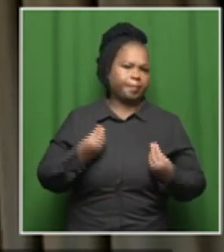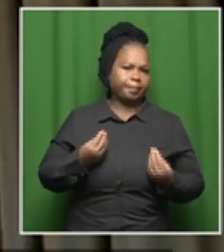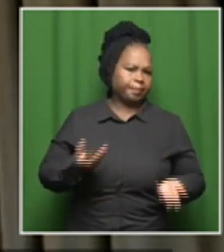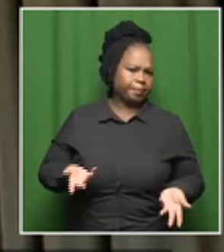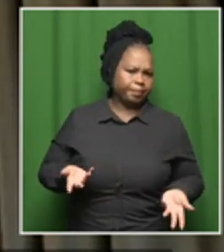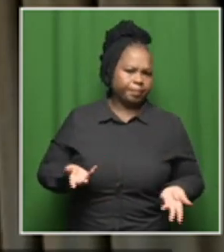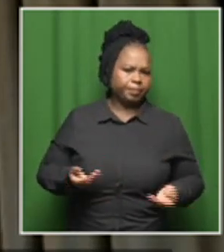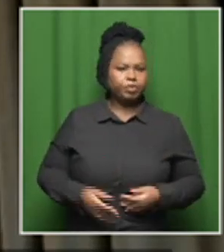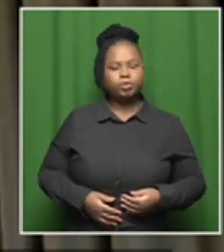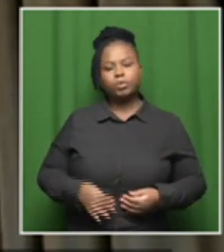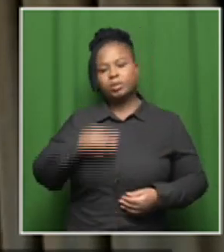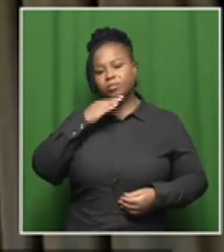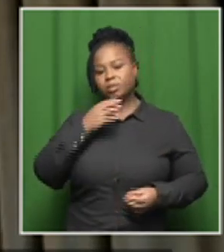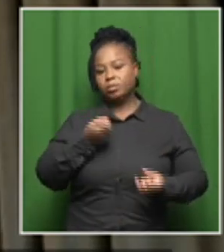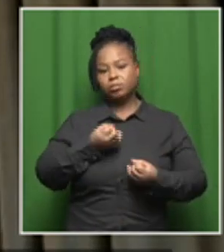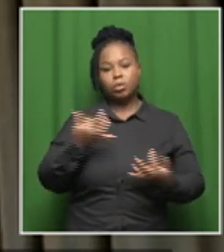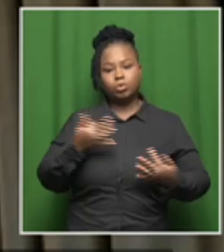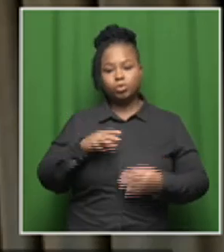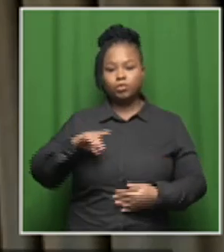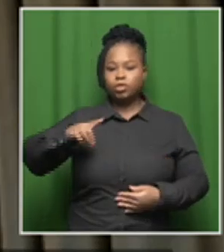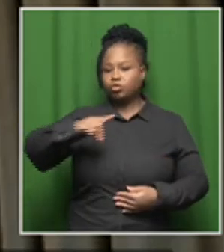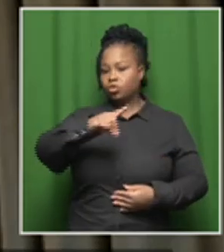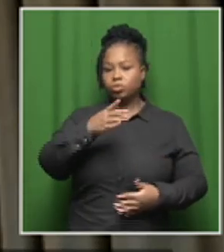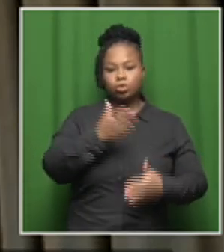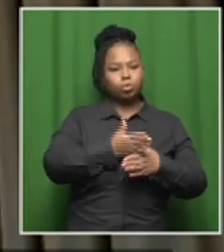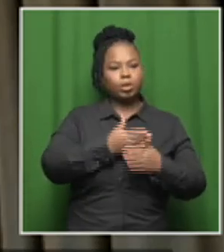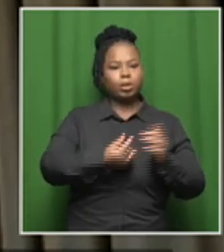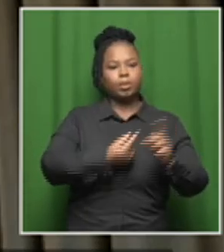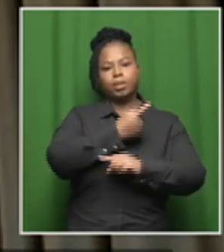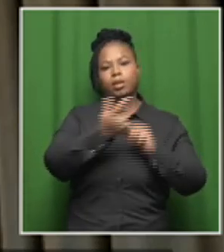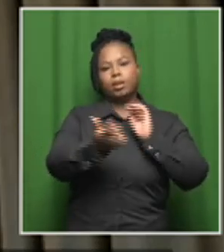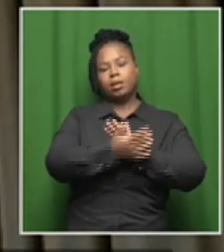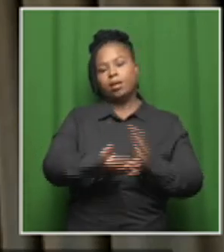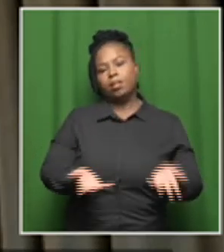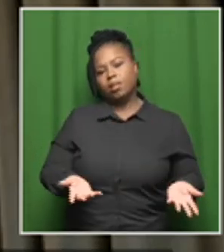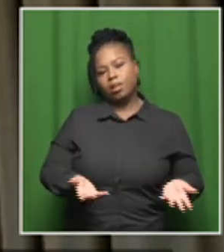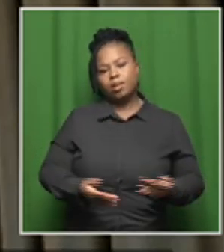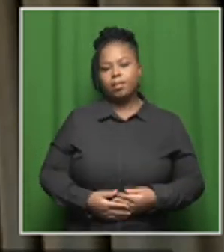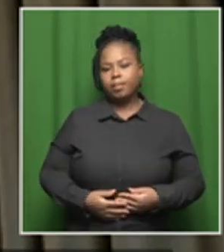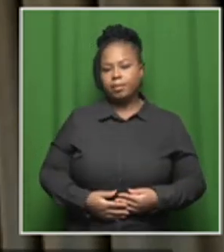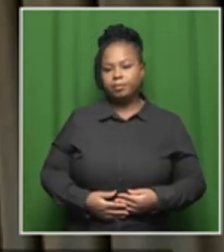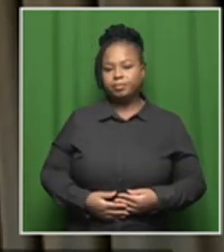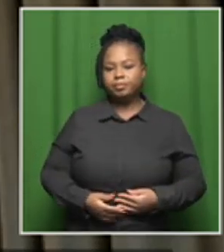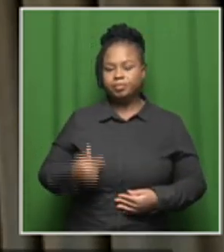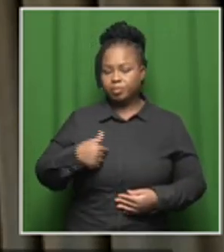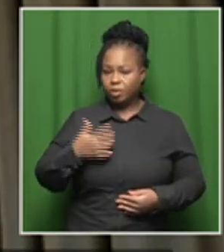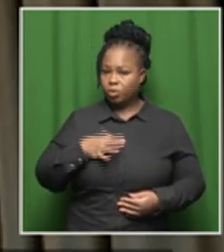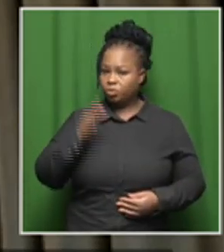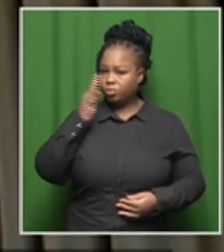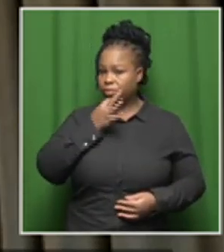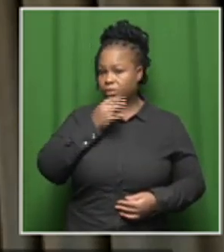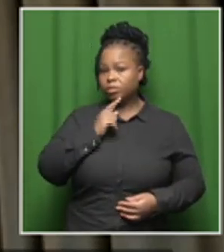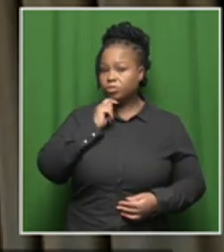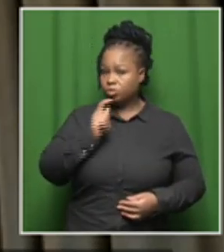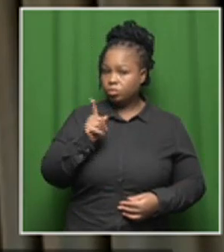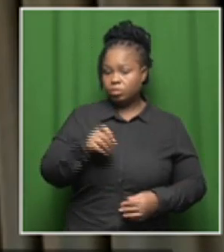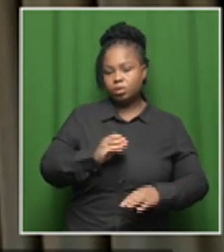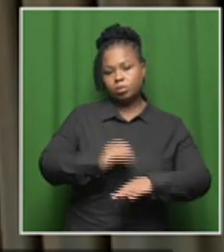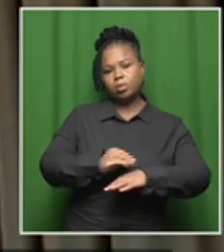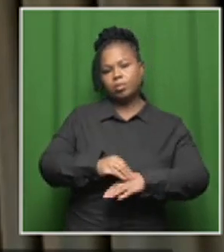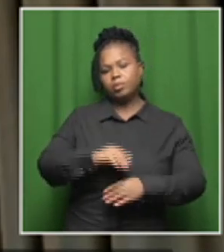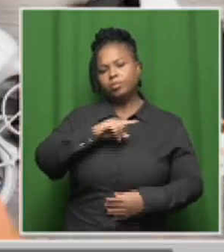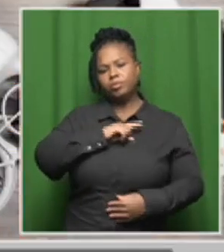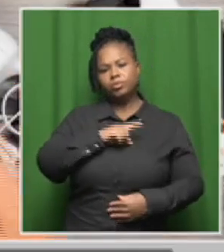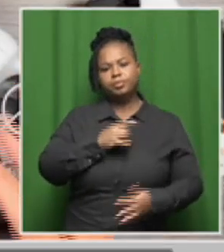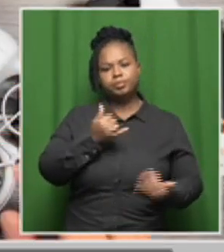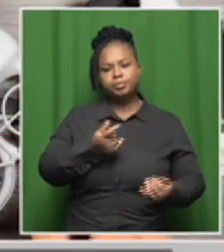means that a lot of the drones that we see are being operated illegally. And I need to point out that this is a real problem. I mean, we're as